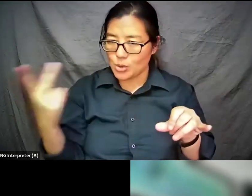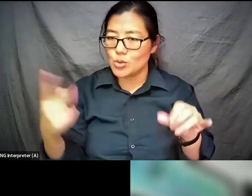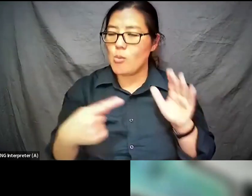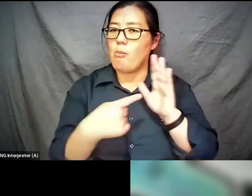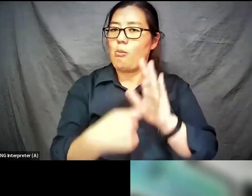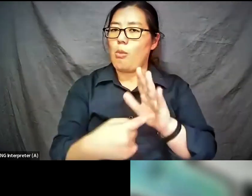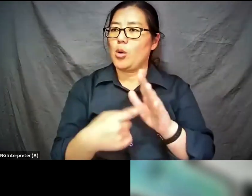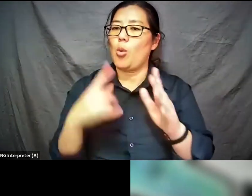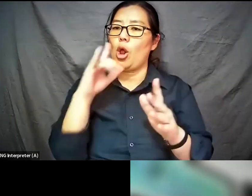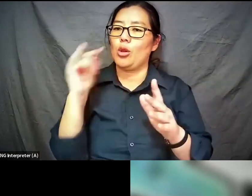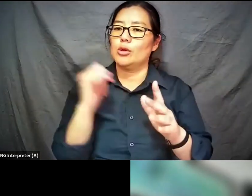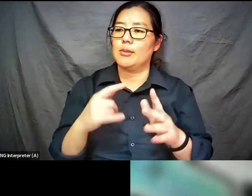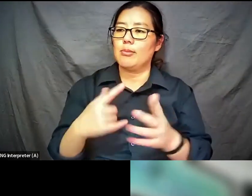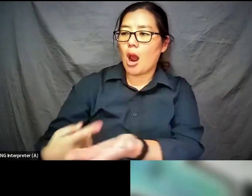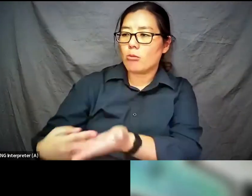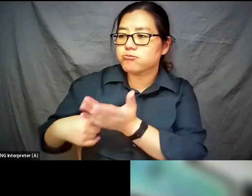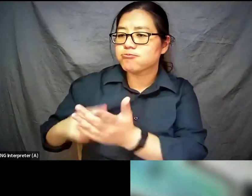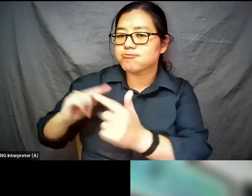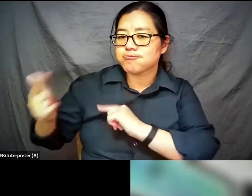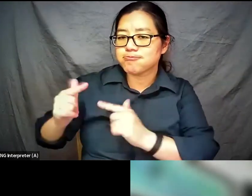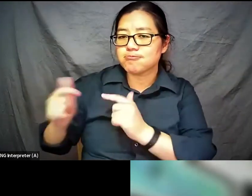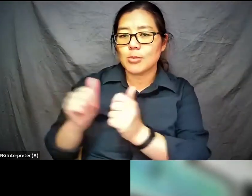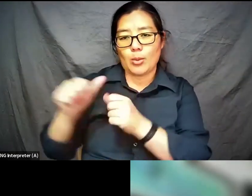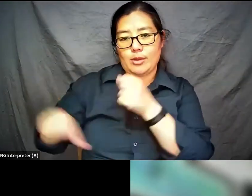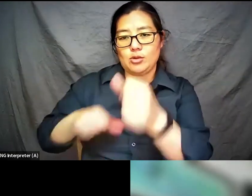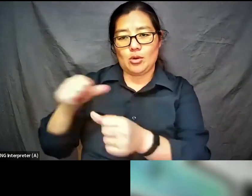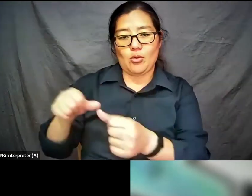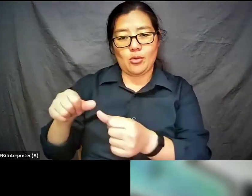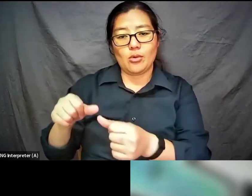and see some of the processes that are,